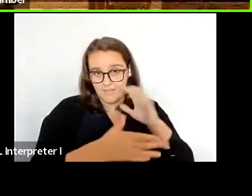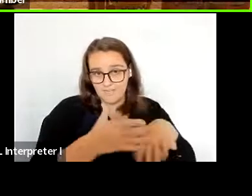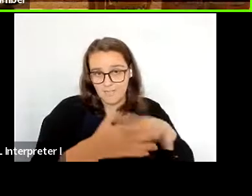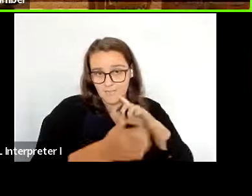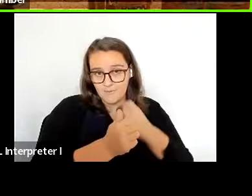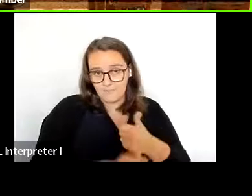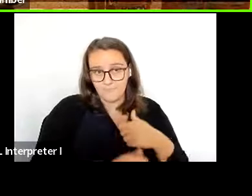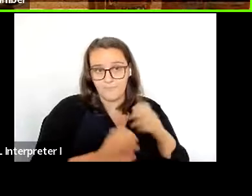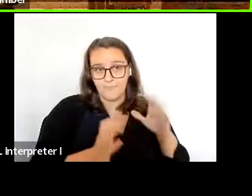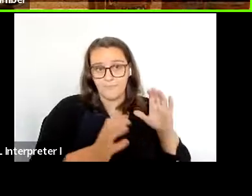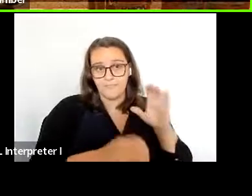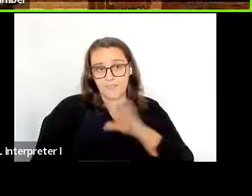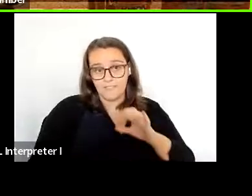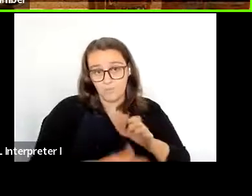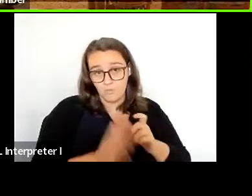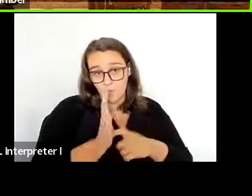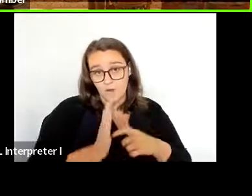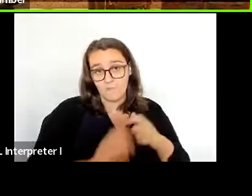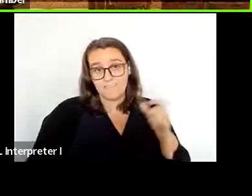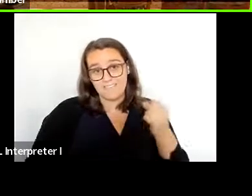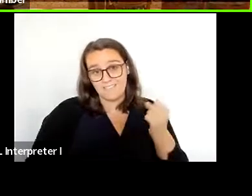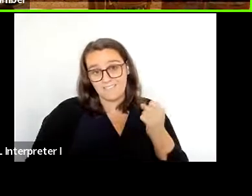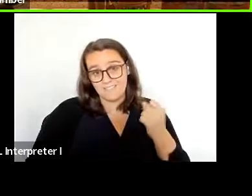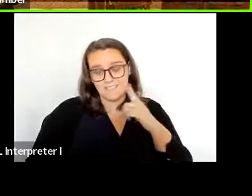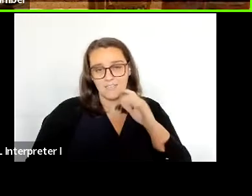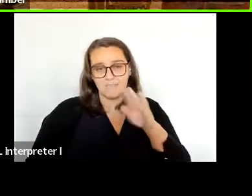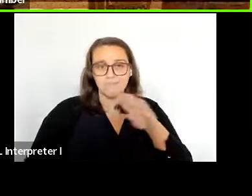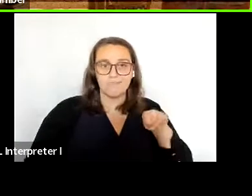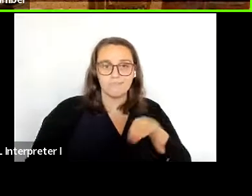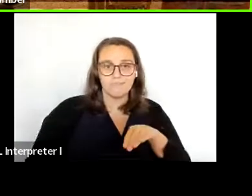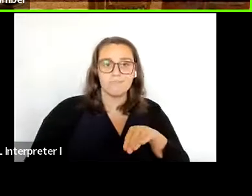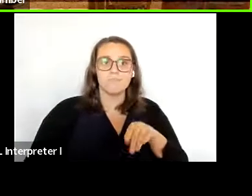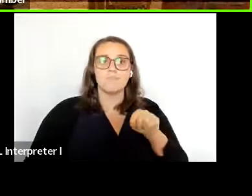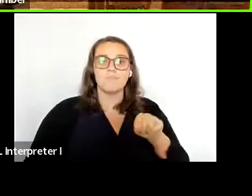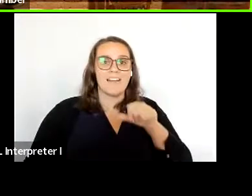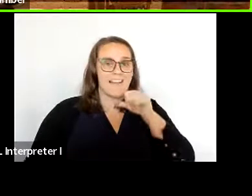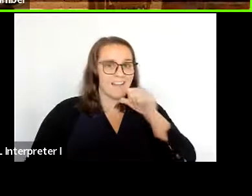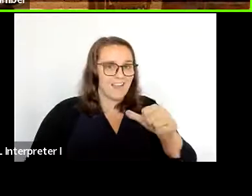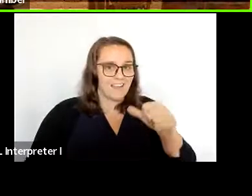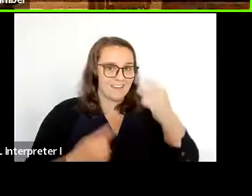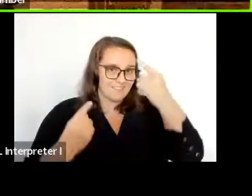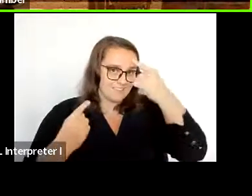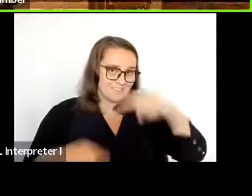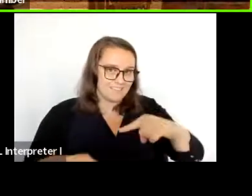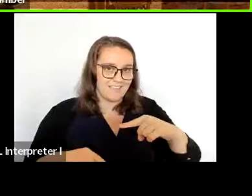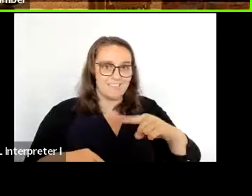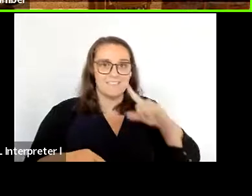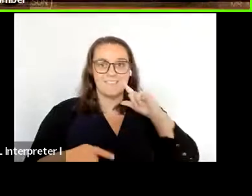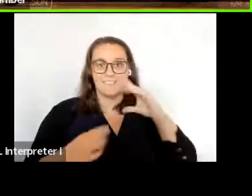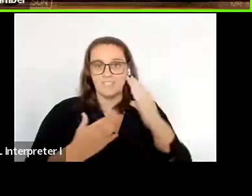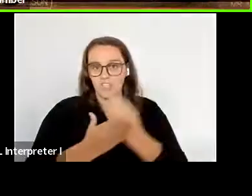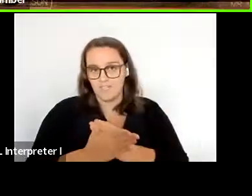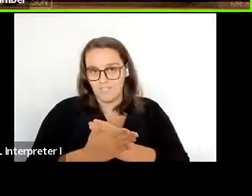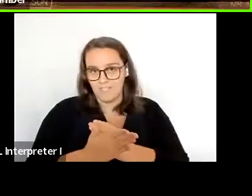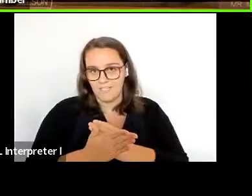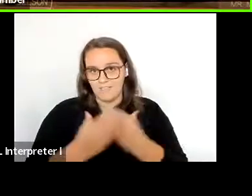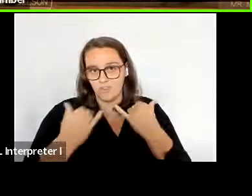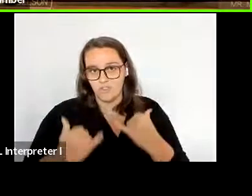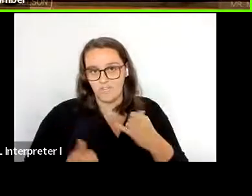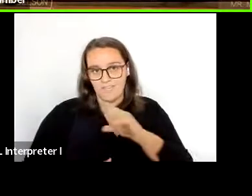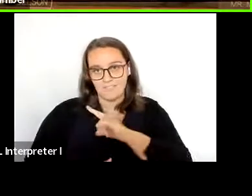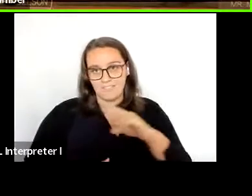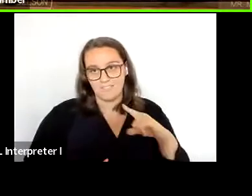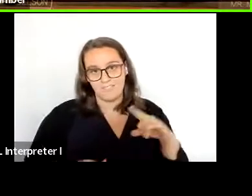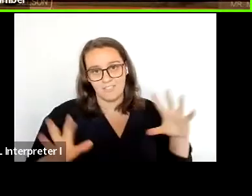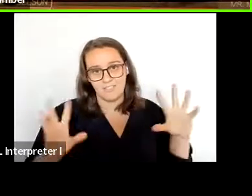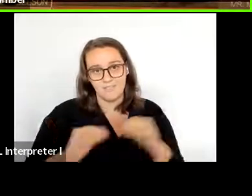requirements? Yes, it does. This measure will be placed on the non-consent agenda for today's additional